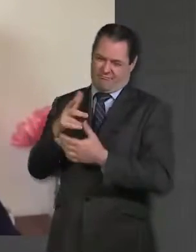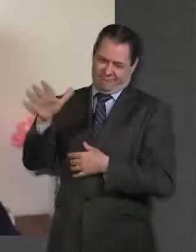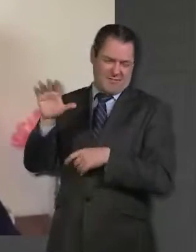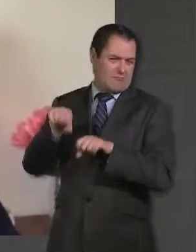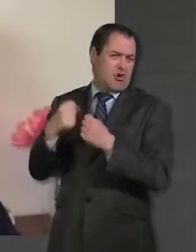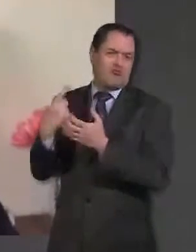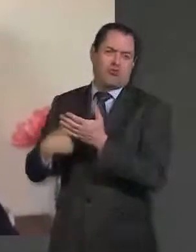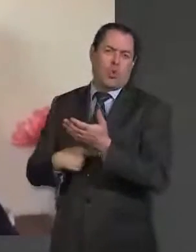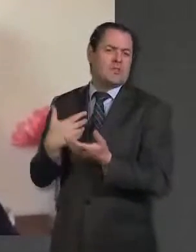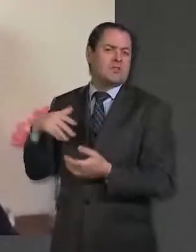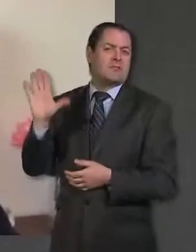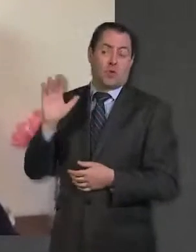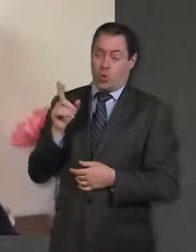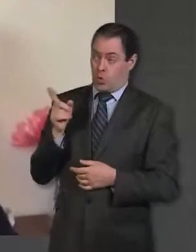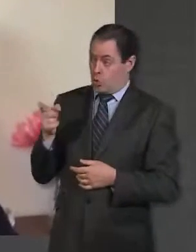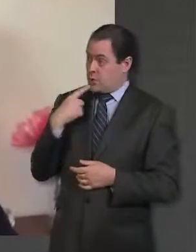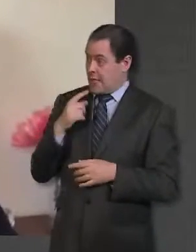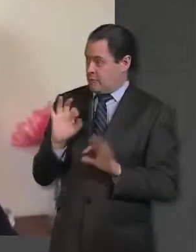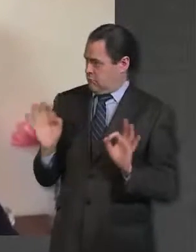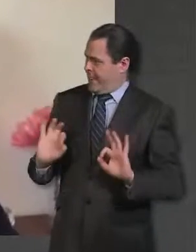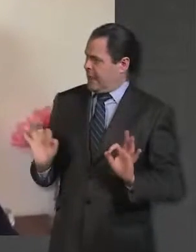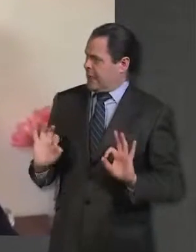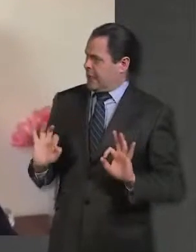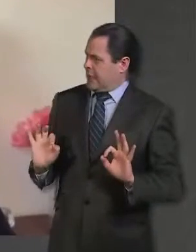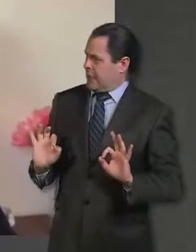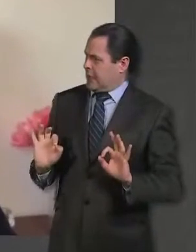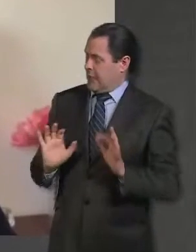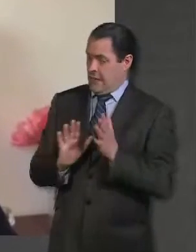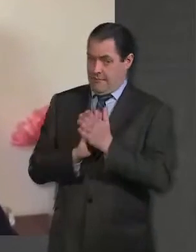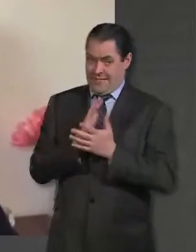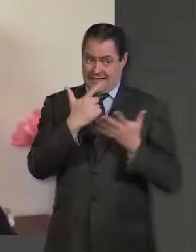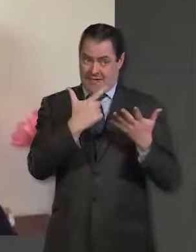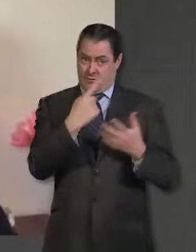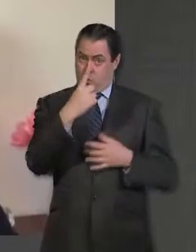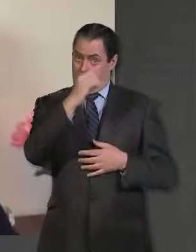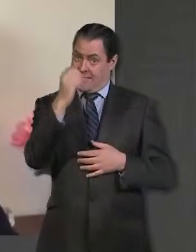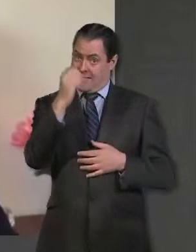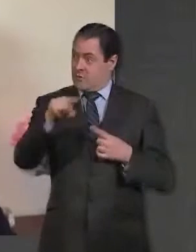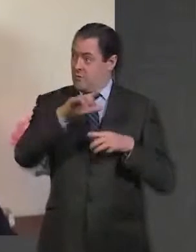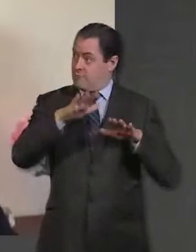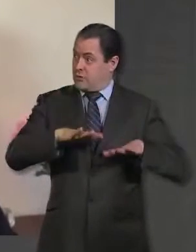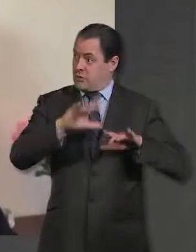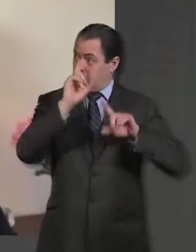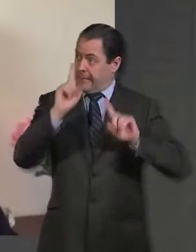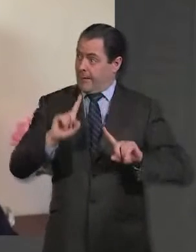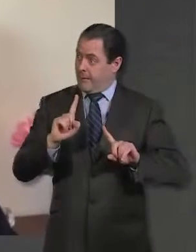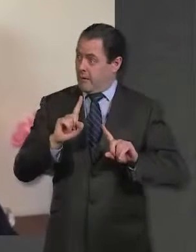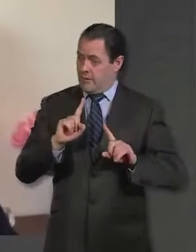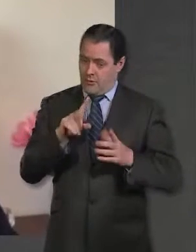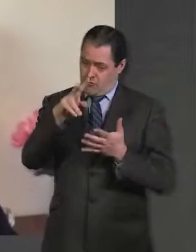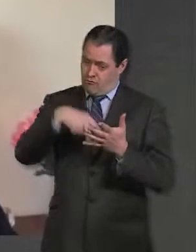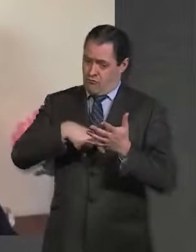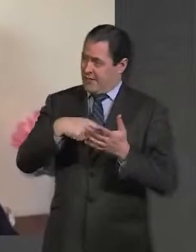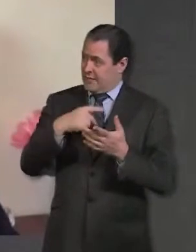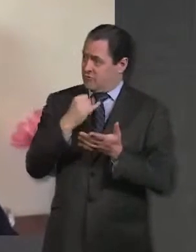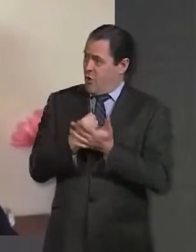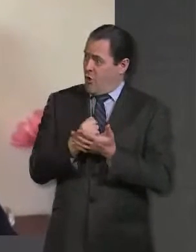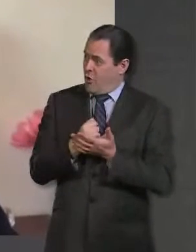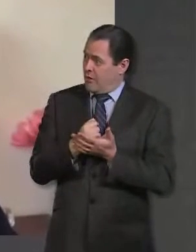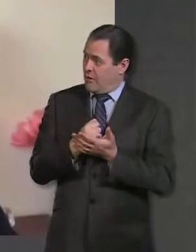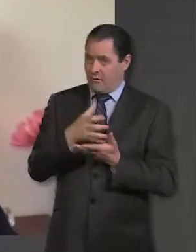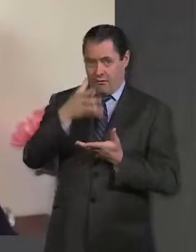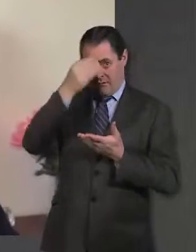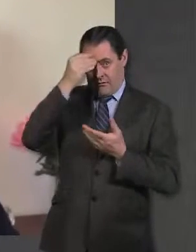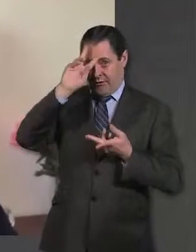didn't. Are you saying that 71% of the British public misunderstood those rules? And if so, does that mean you as a government have